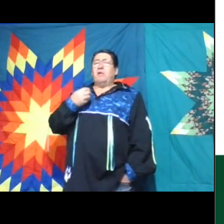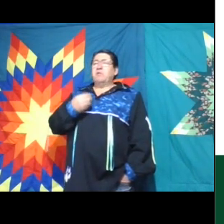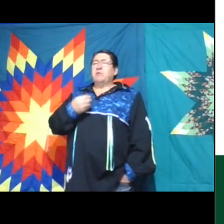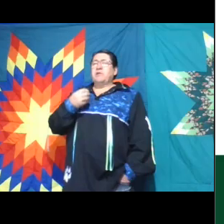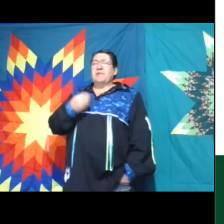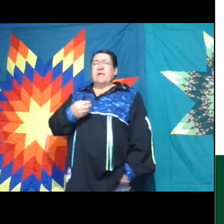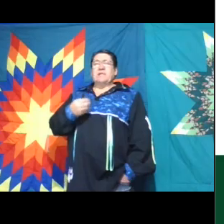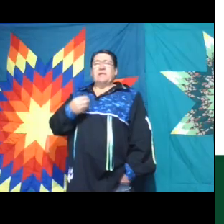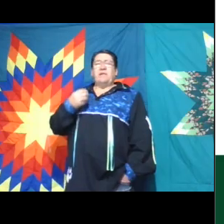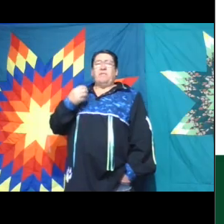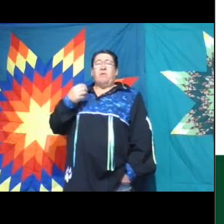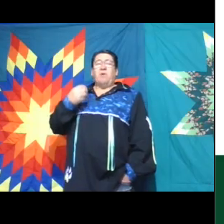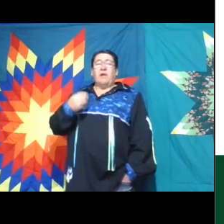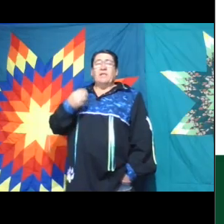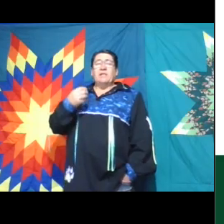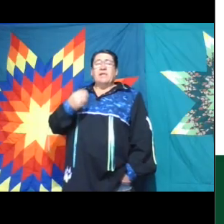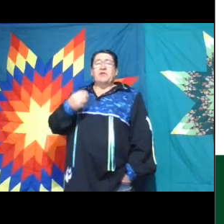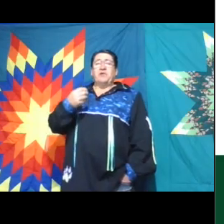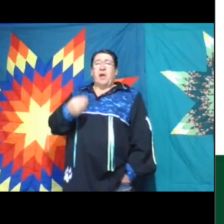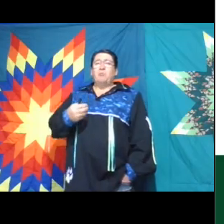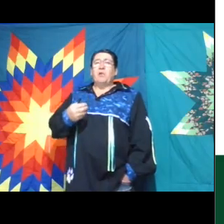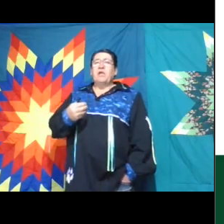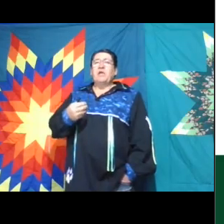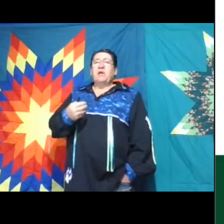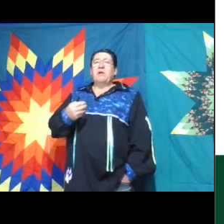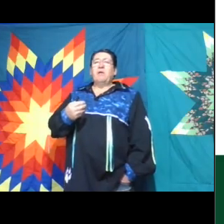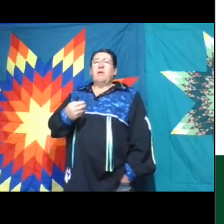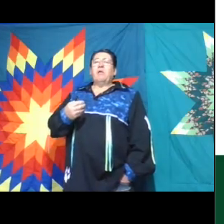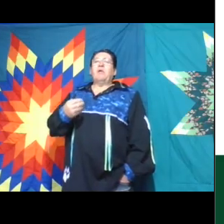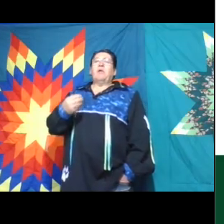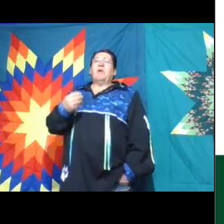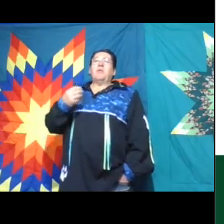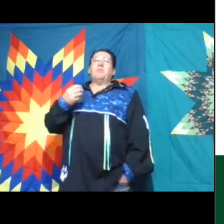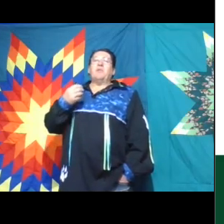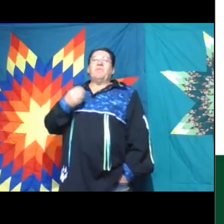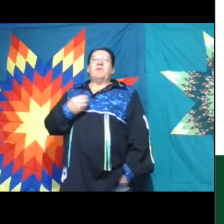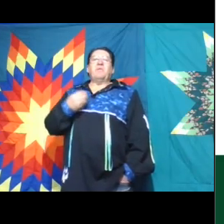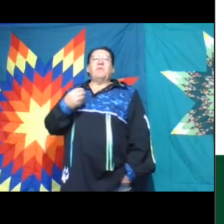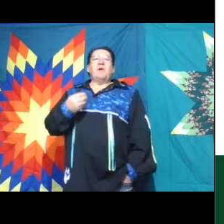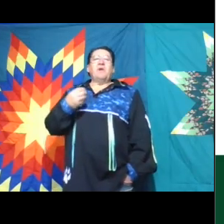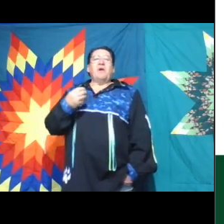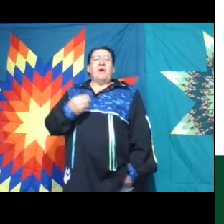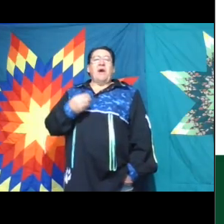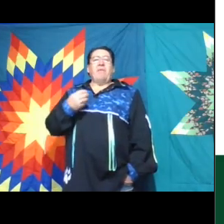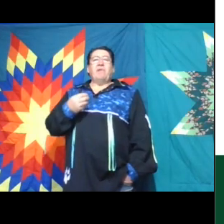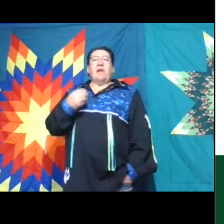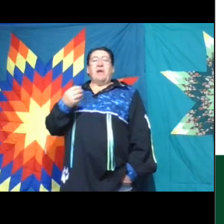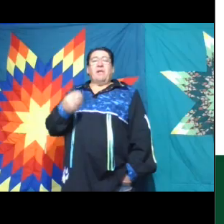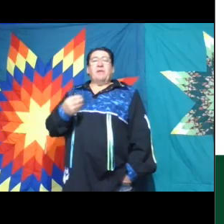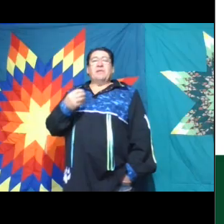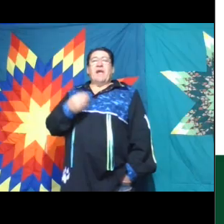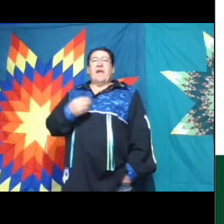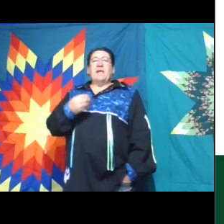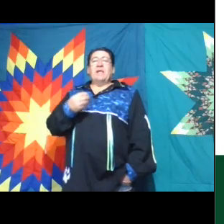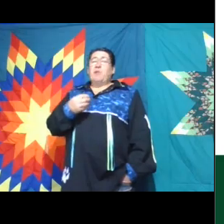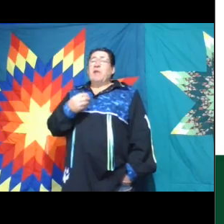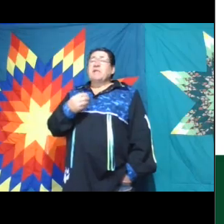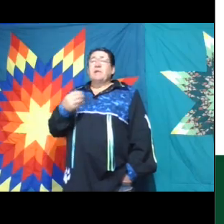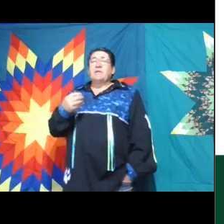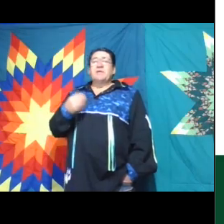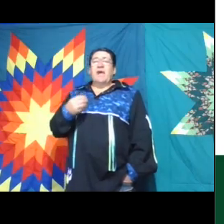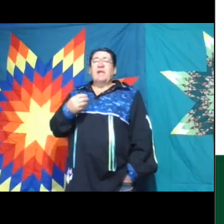a culturally sensitive organization or company. But if you do not have that understanding,